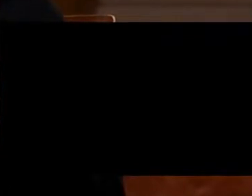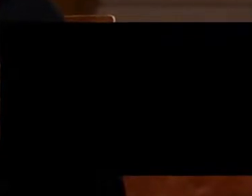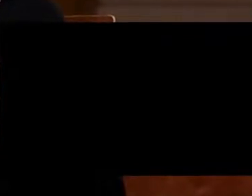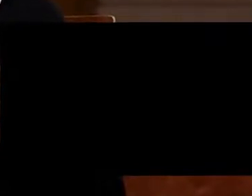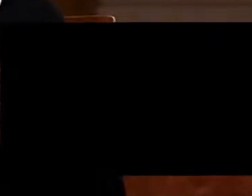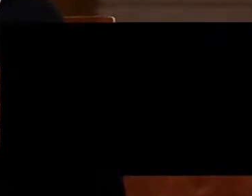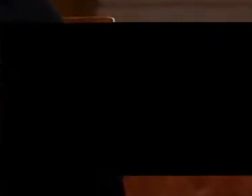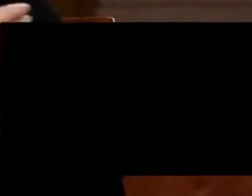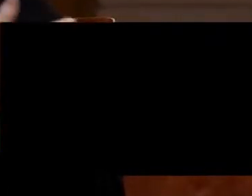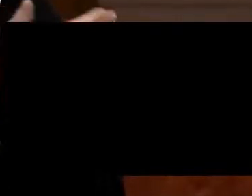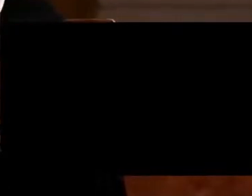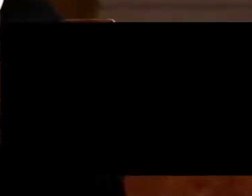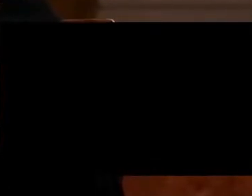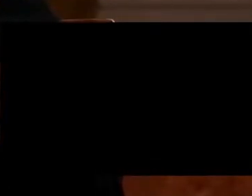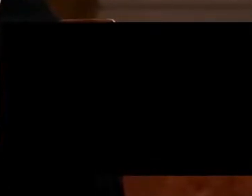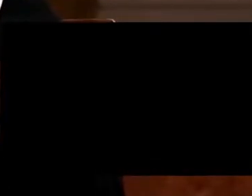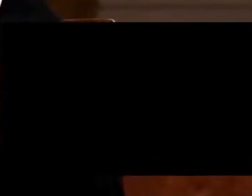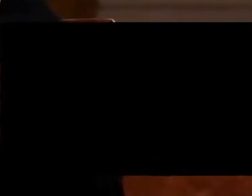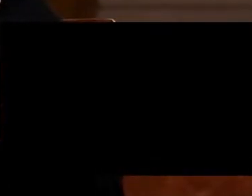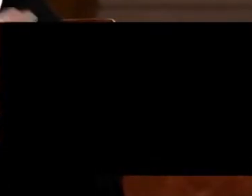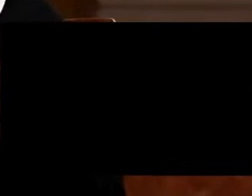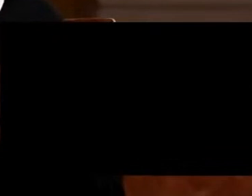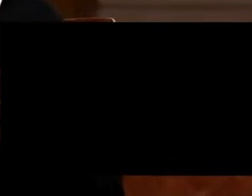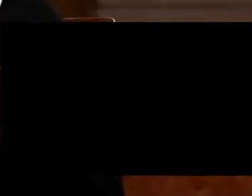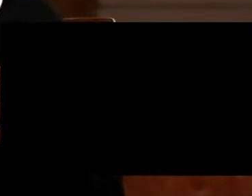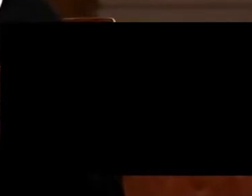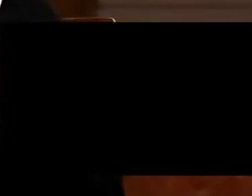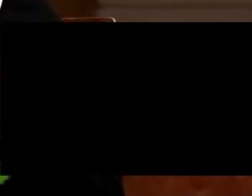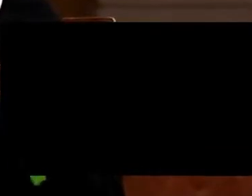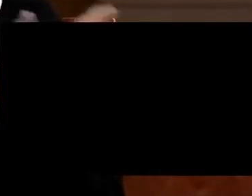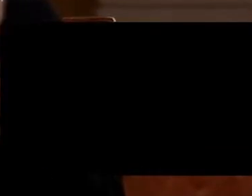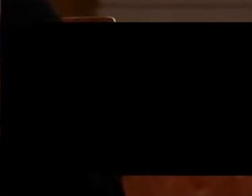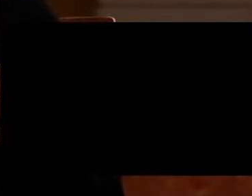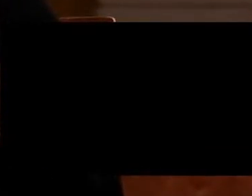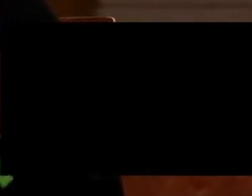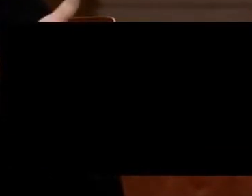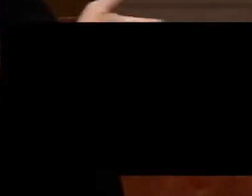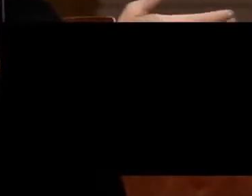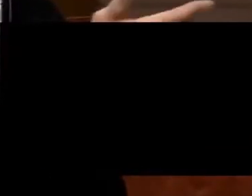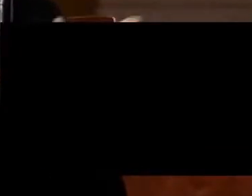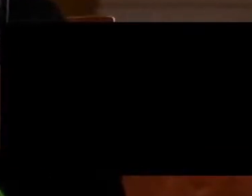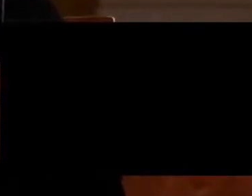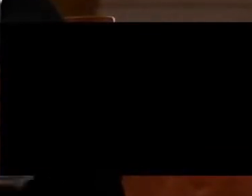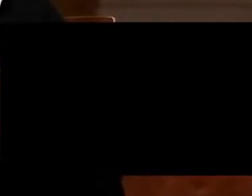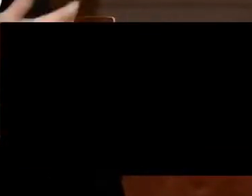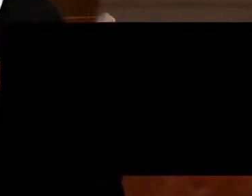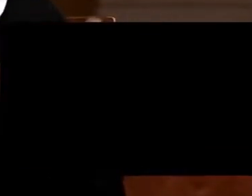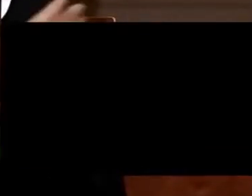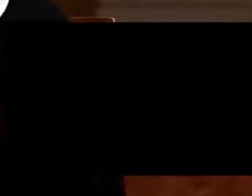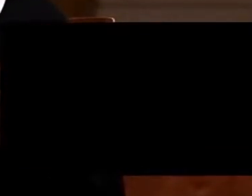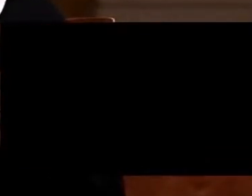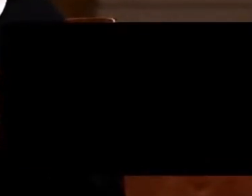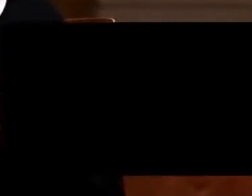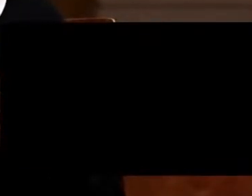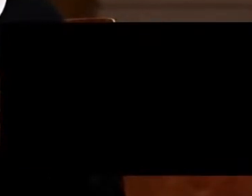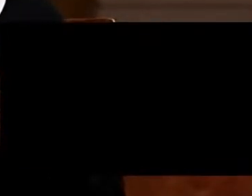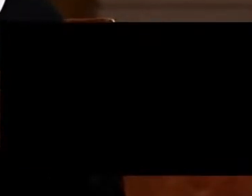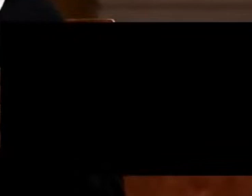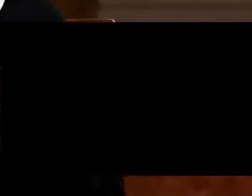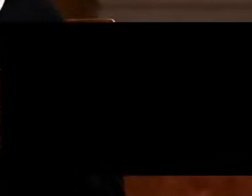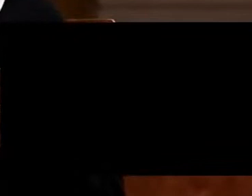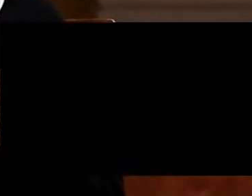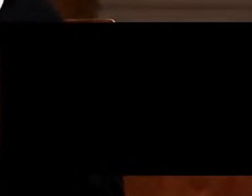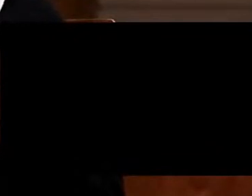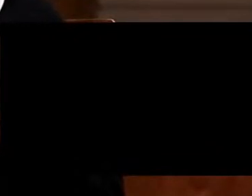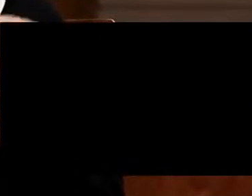information. So the other thing, I love the idea of companies coming together, of NGOs, of CDFIs, of MDIs coming